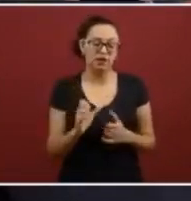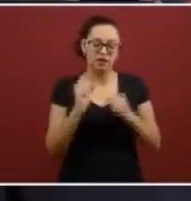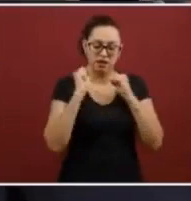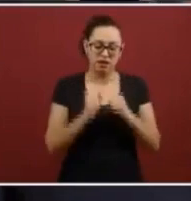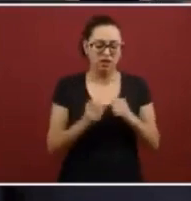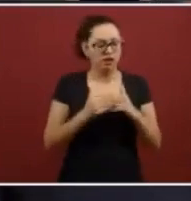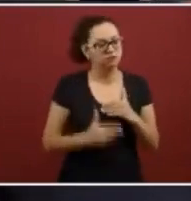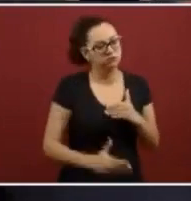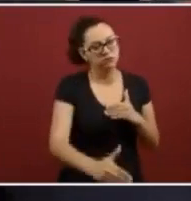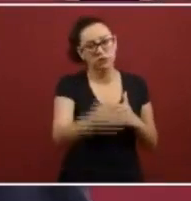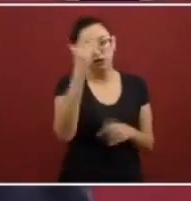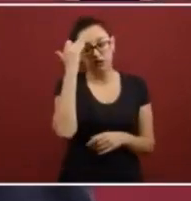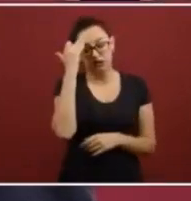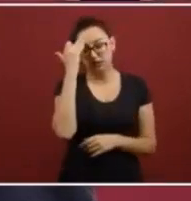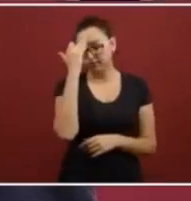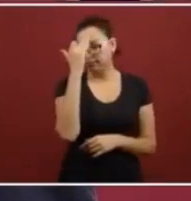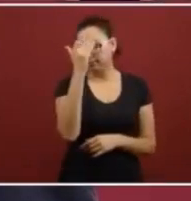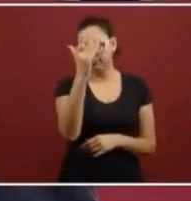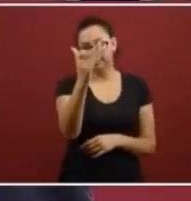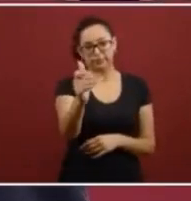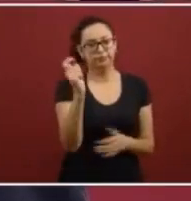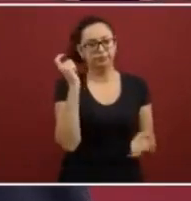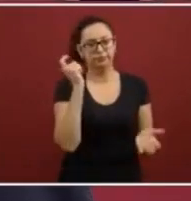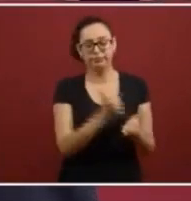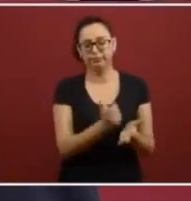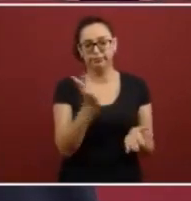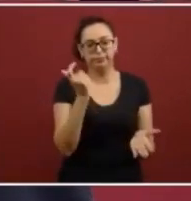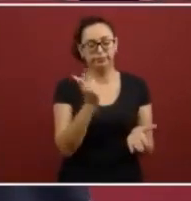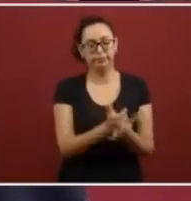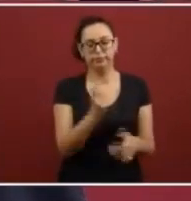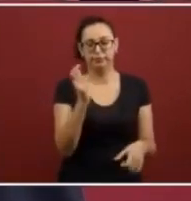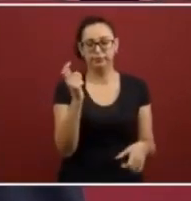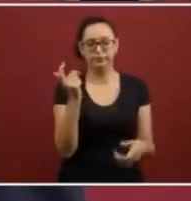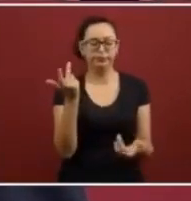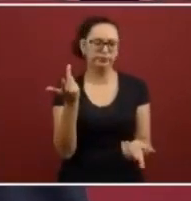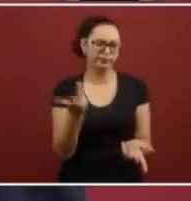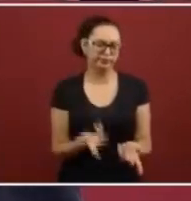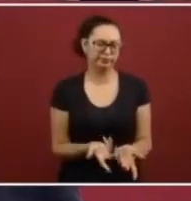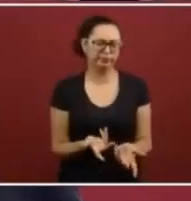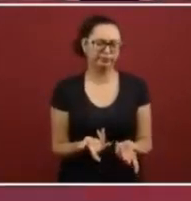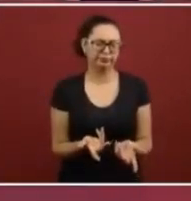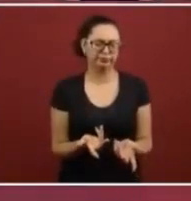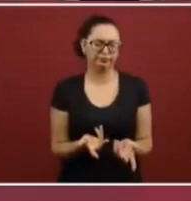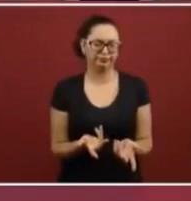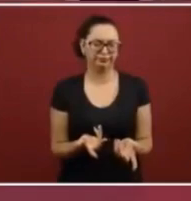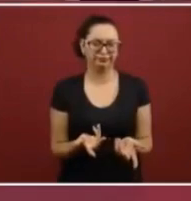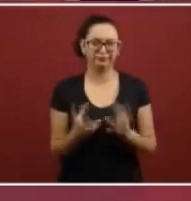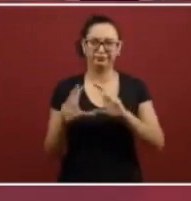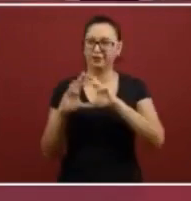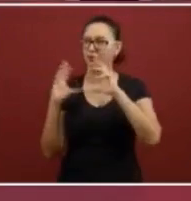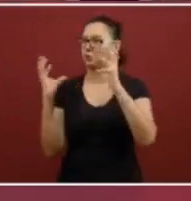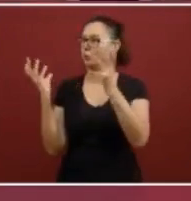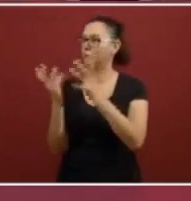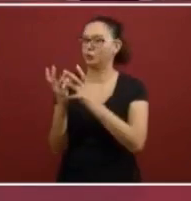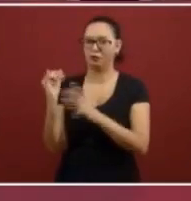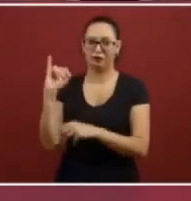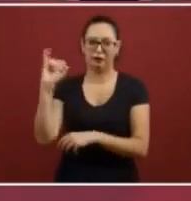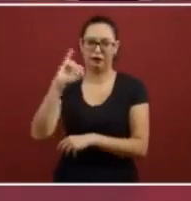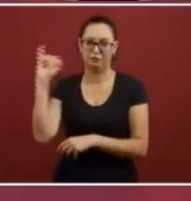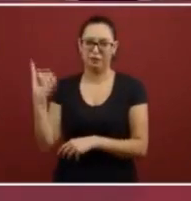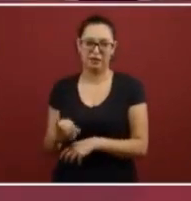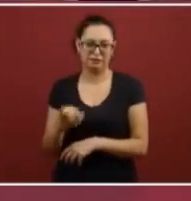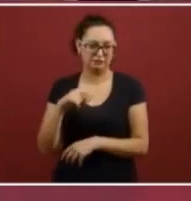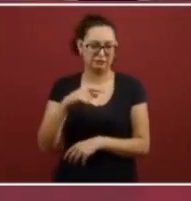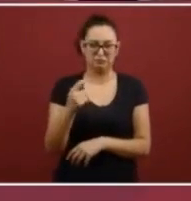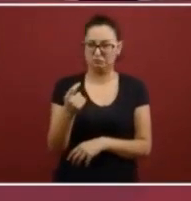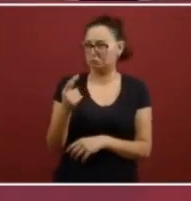un subsidio. on top of buying it Eso from them, they have to give them a no se da subsidy. So en ninguna parte del mundo. that doesn't